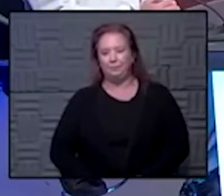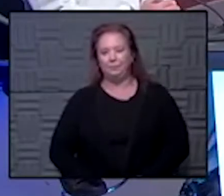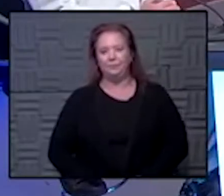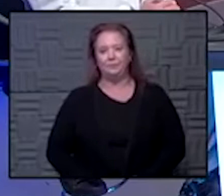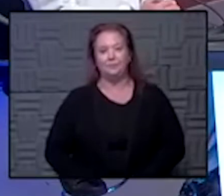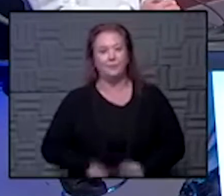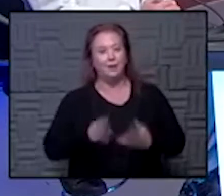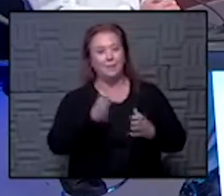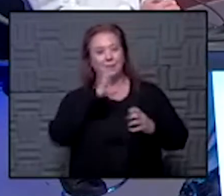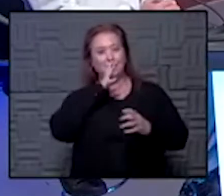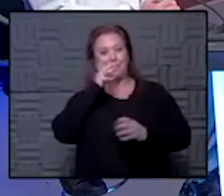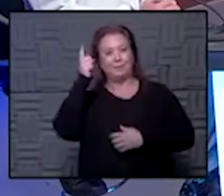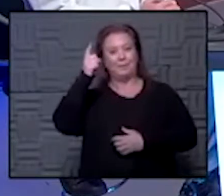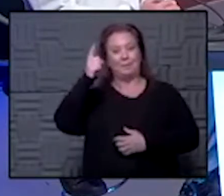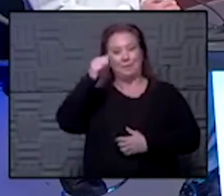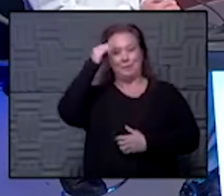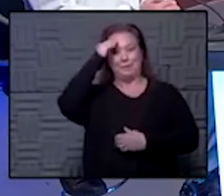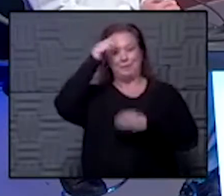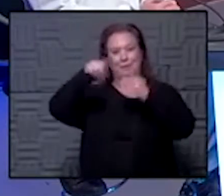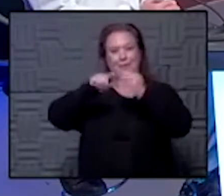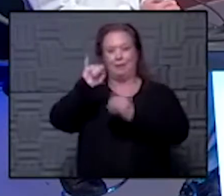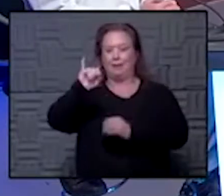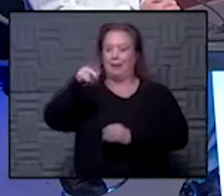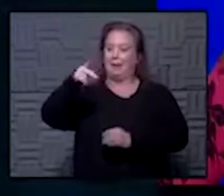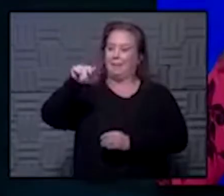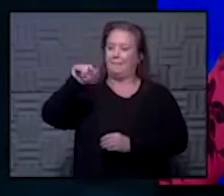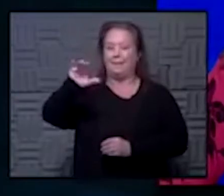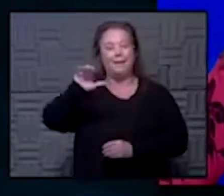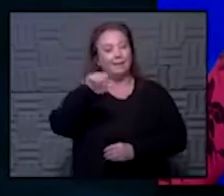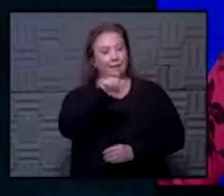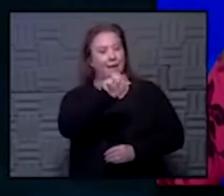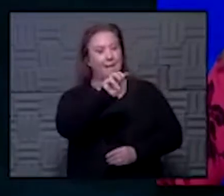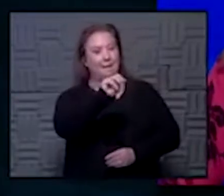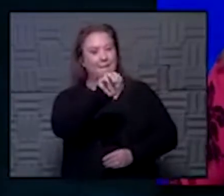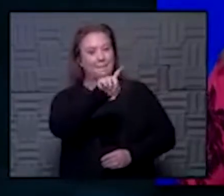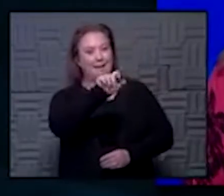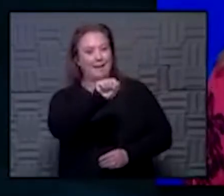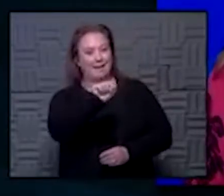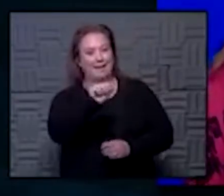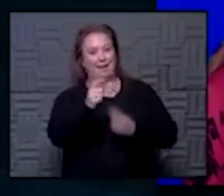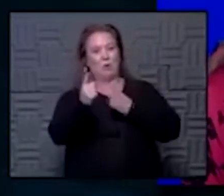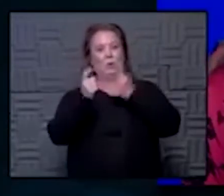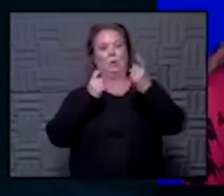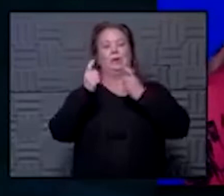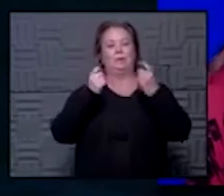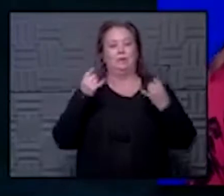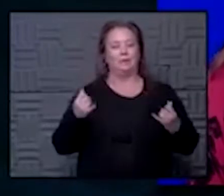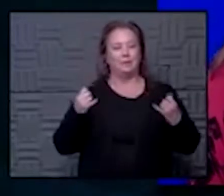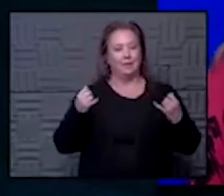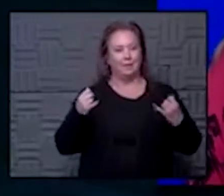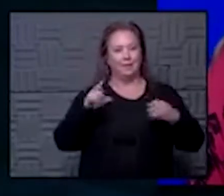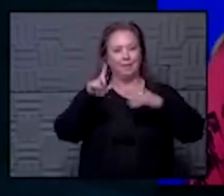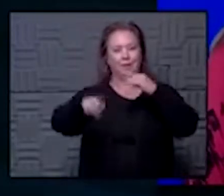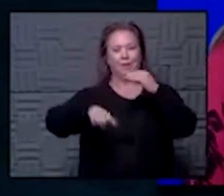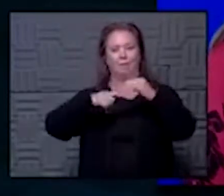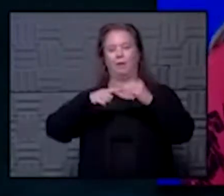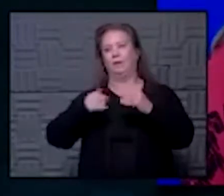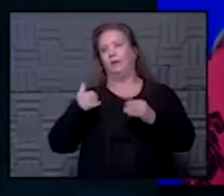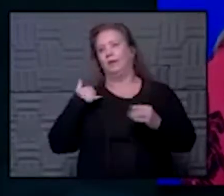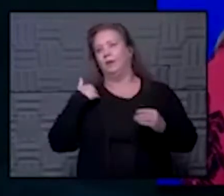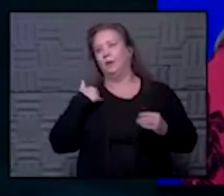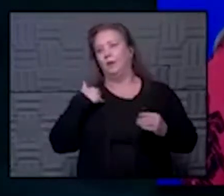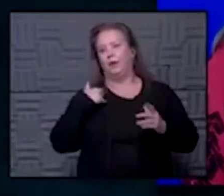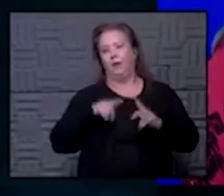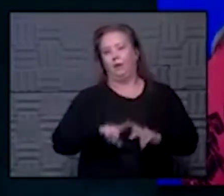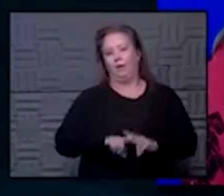talk to somebody who knows a little bit something about IPAC. Amanda, we are also getting kind of questions about, back in